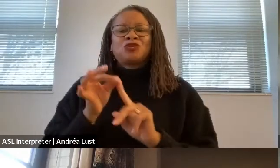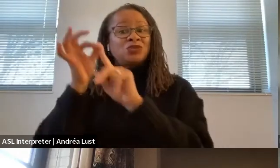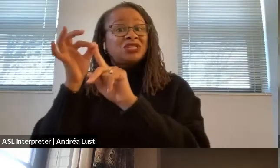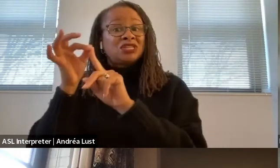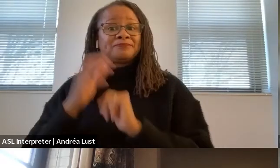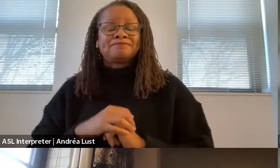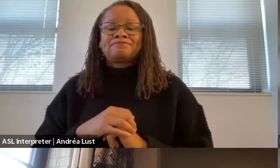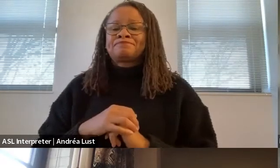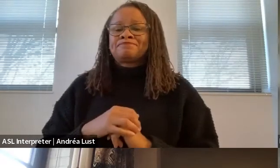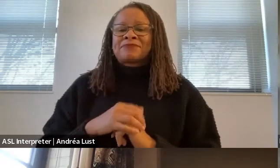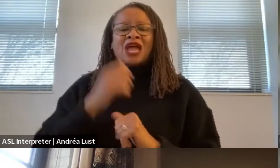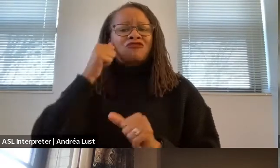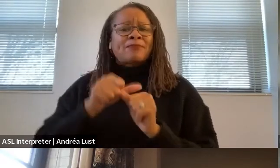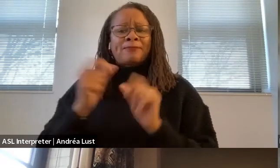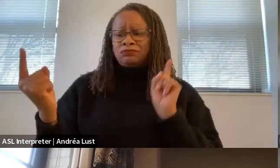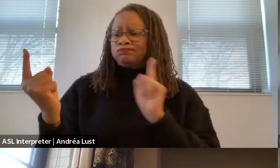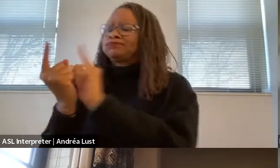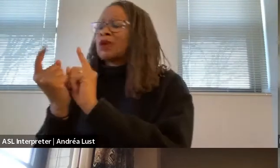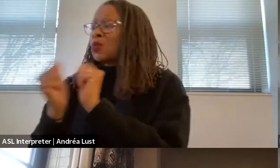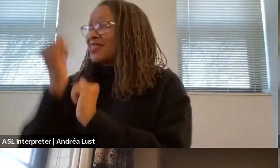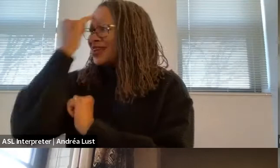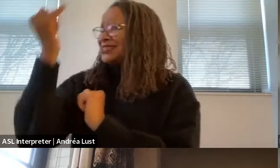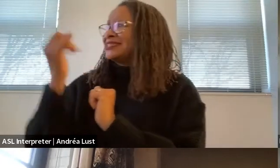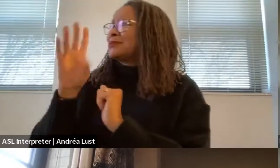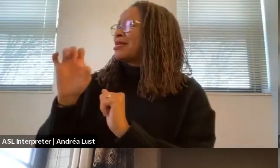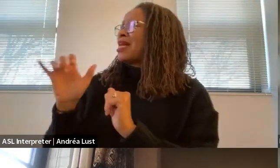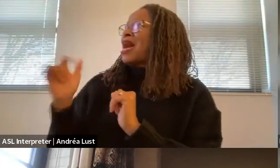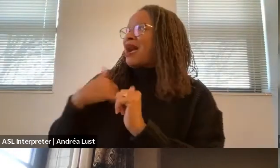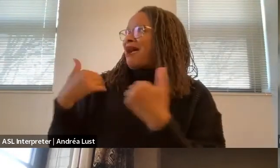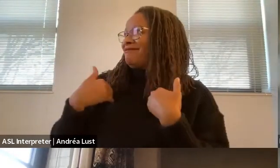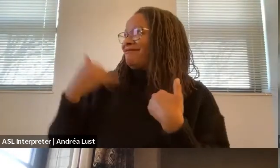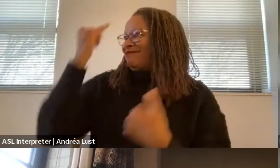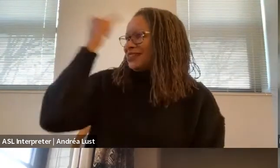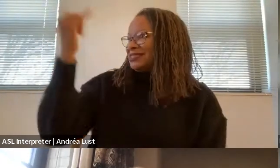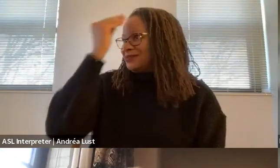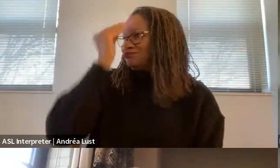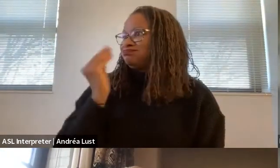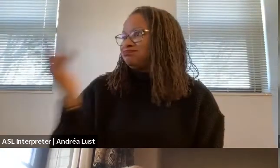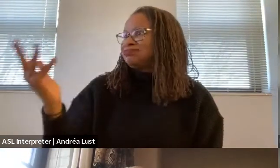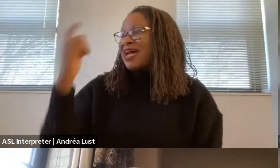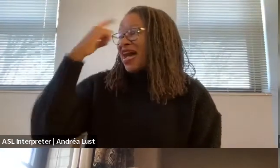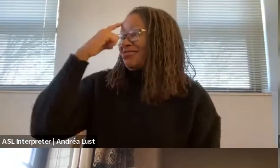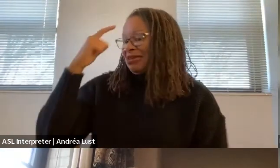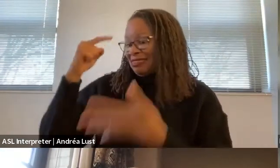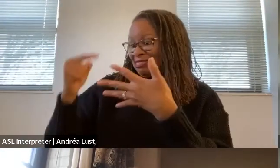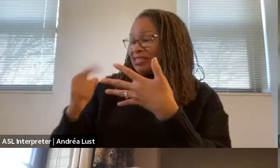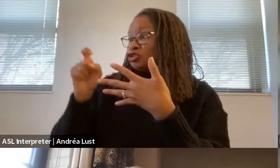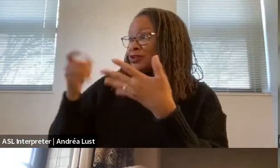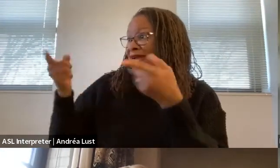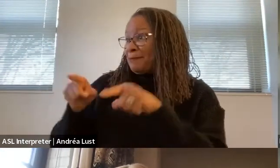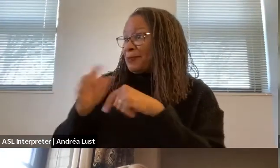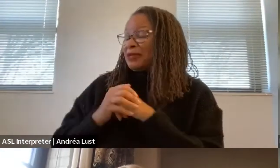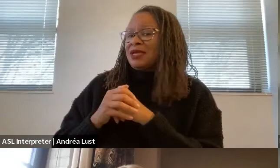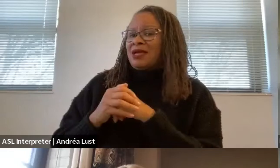I remember coming to you with ideas and being like, Eva, I think that this should happen, and